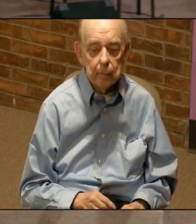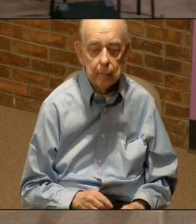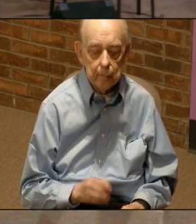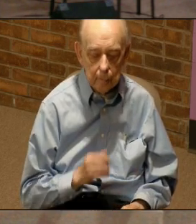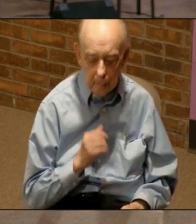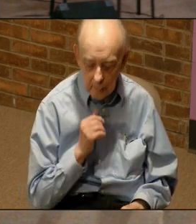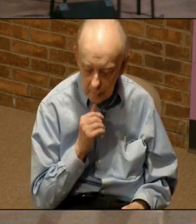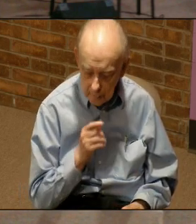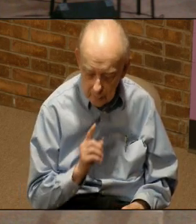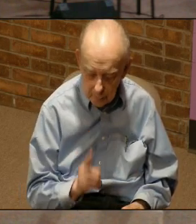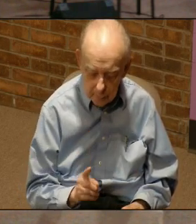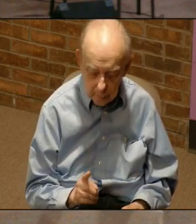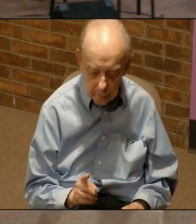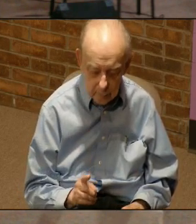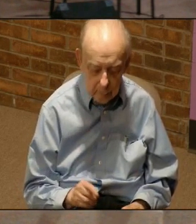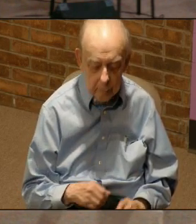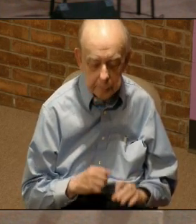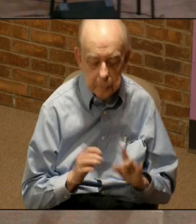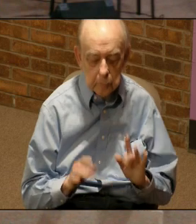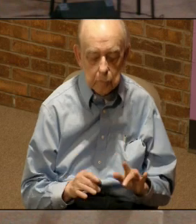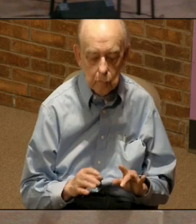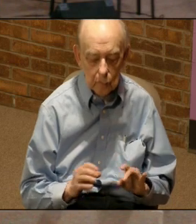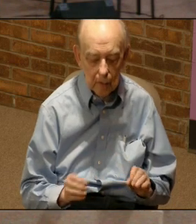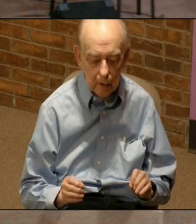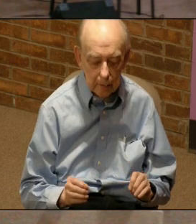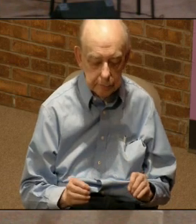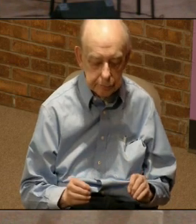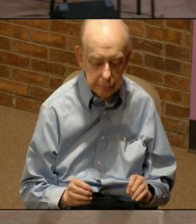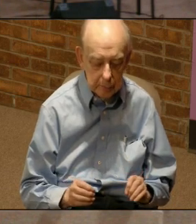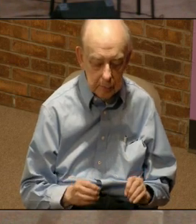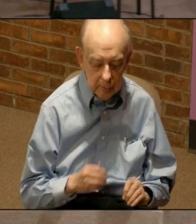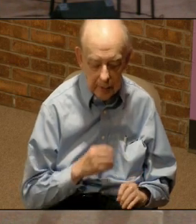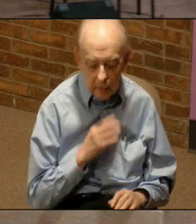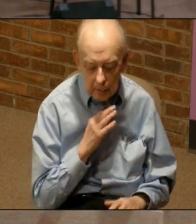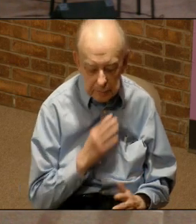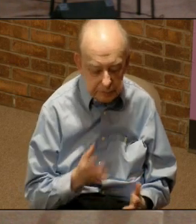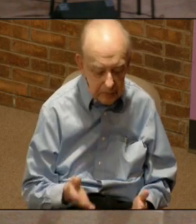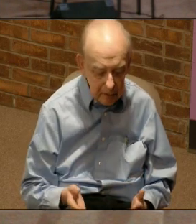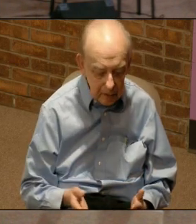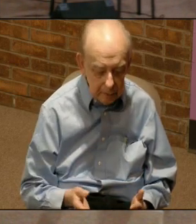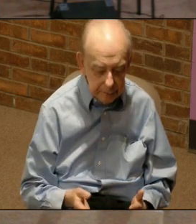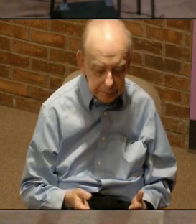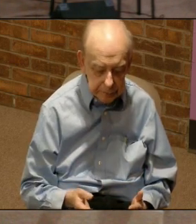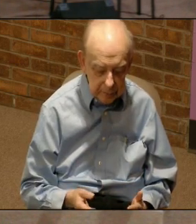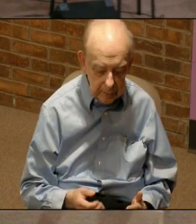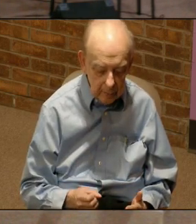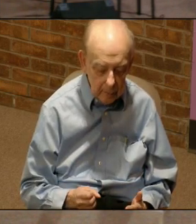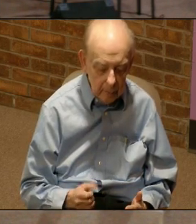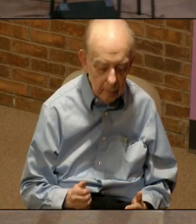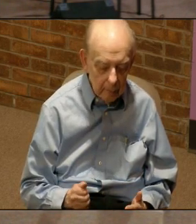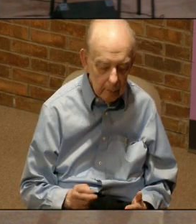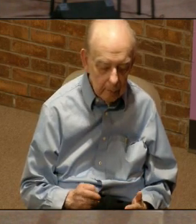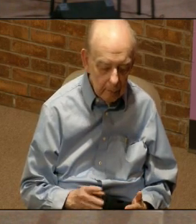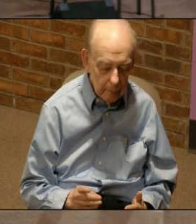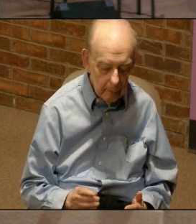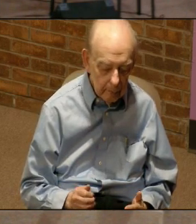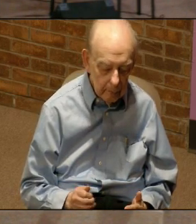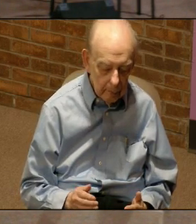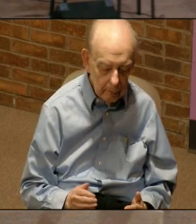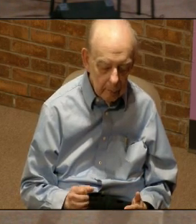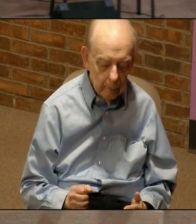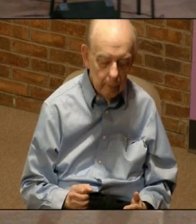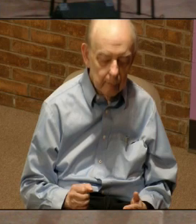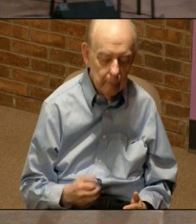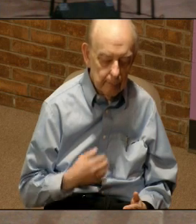He's not the one with the compassion and with dirty and in sandals. He's got